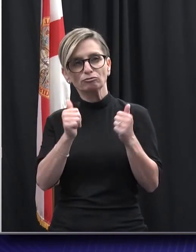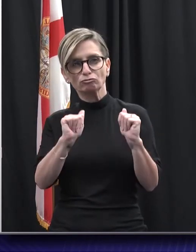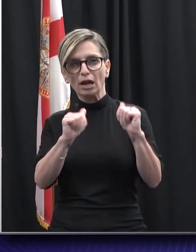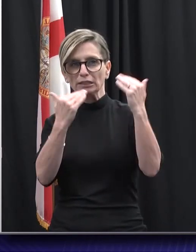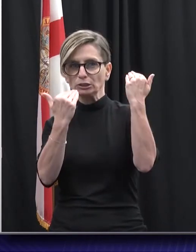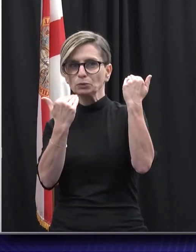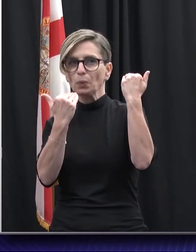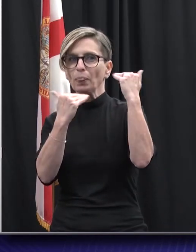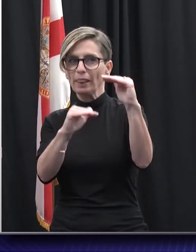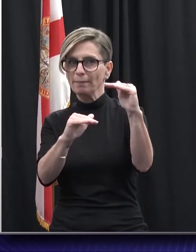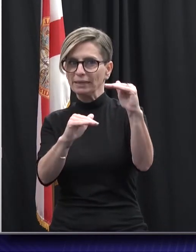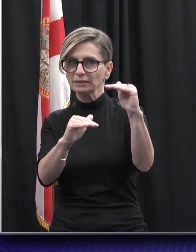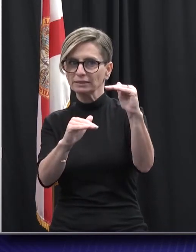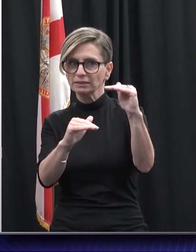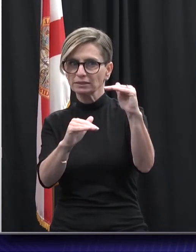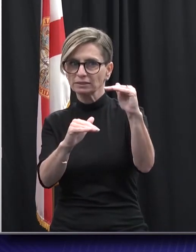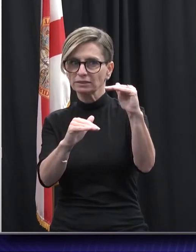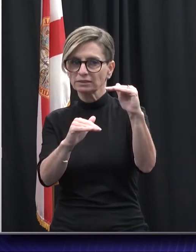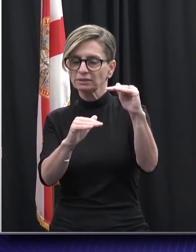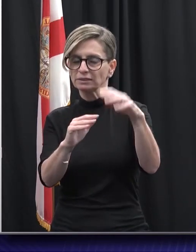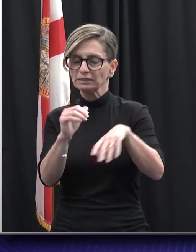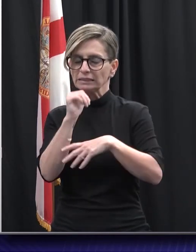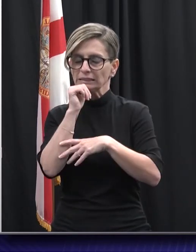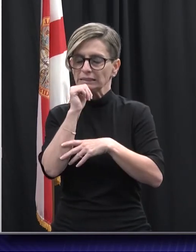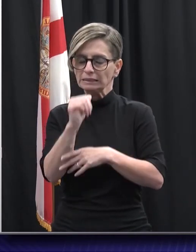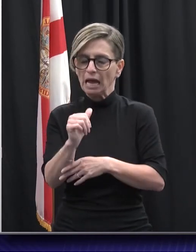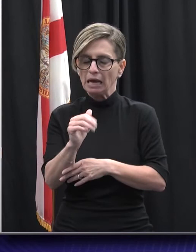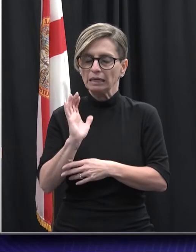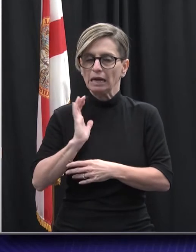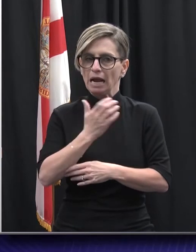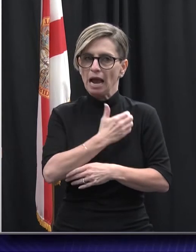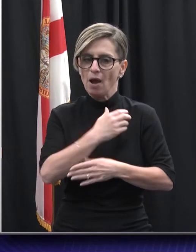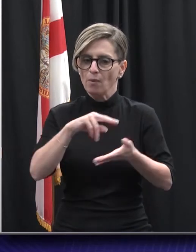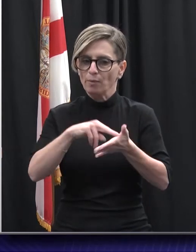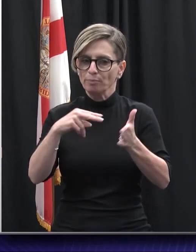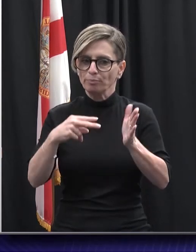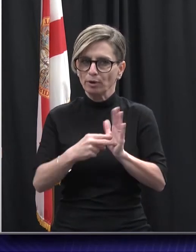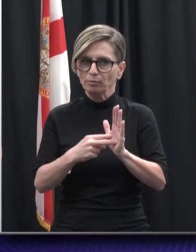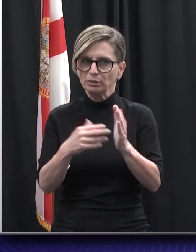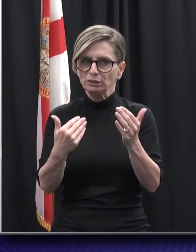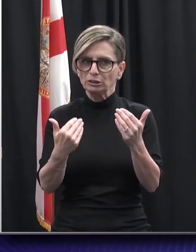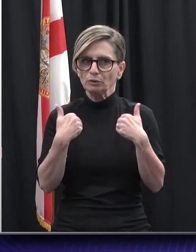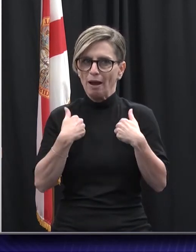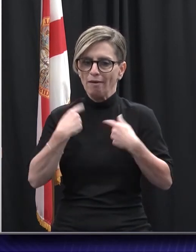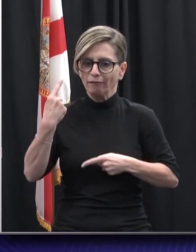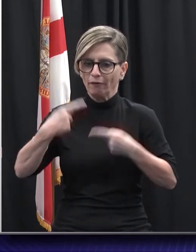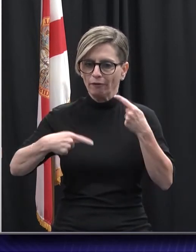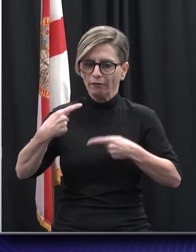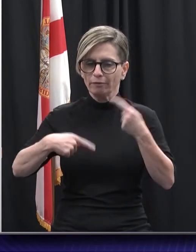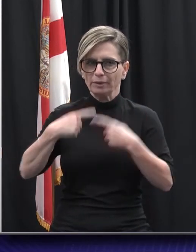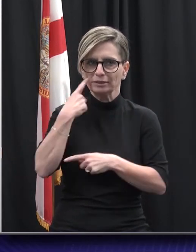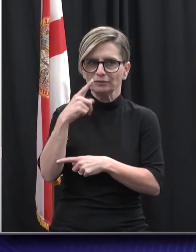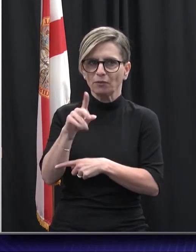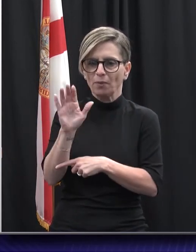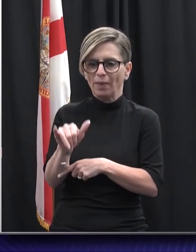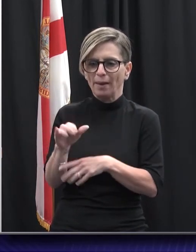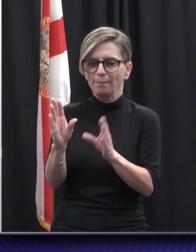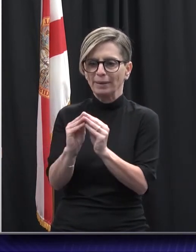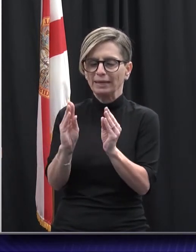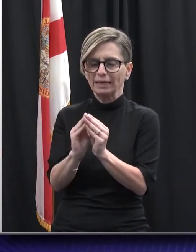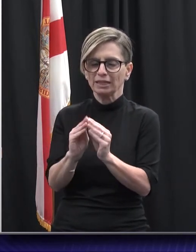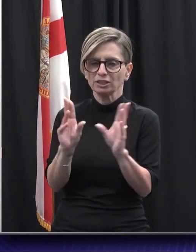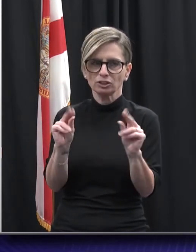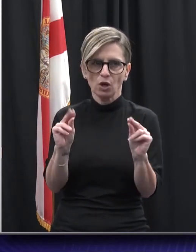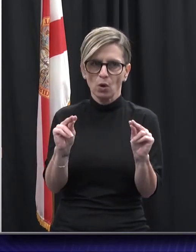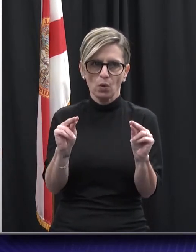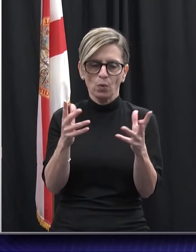be controversial. It is not our intent to have anything controversial on for the April 7th meeting, because we are just trying to avoid